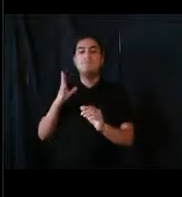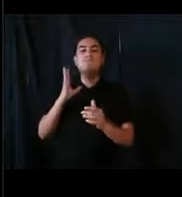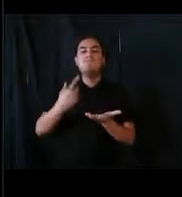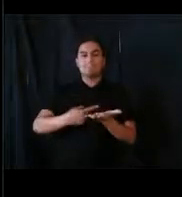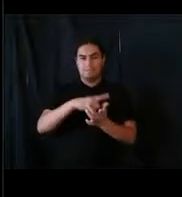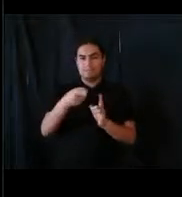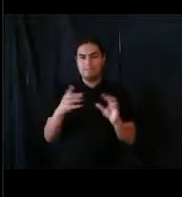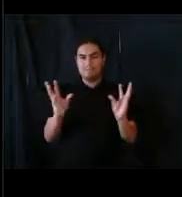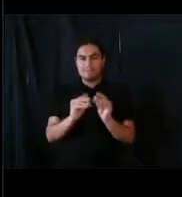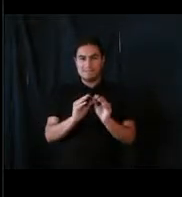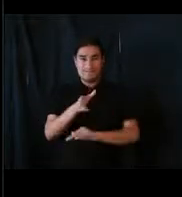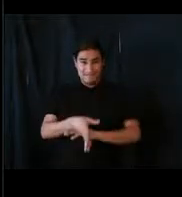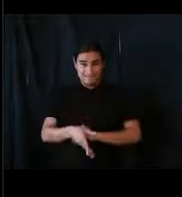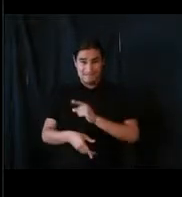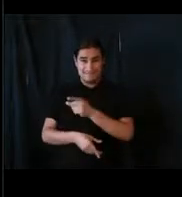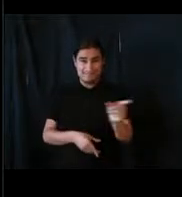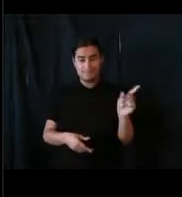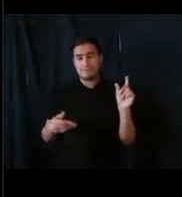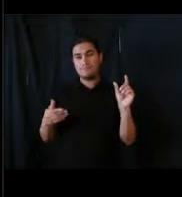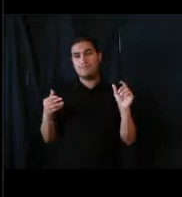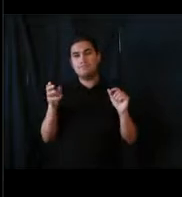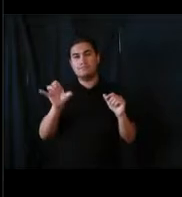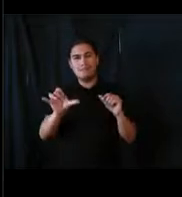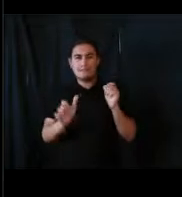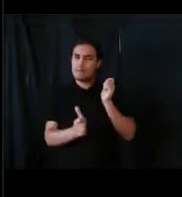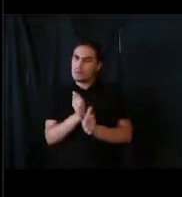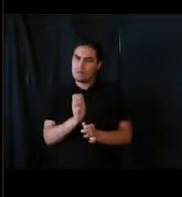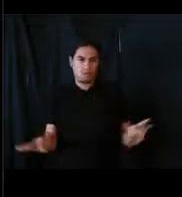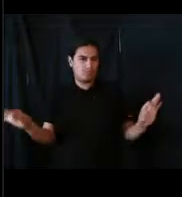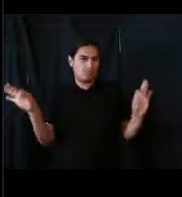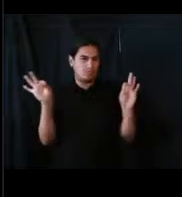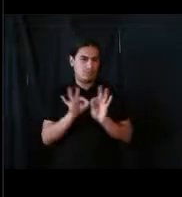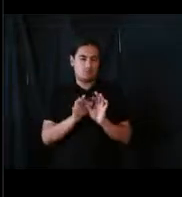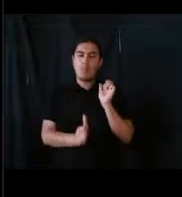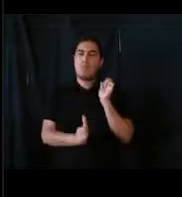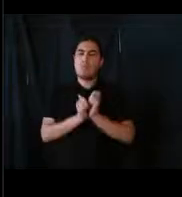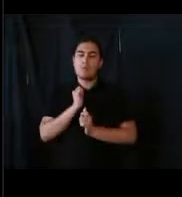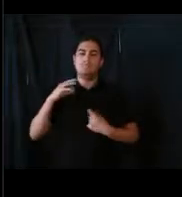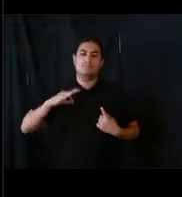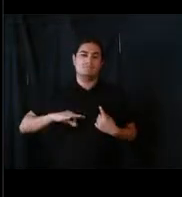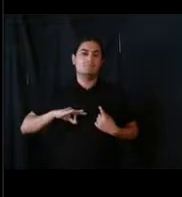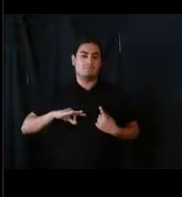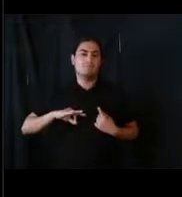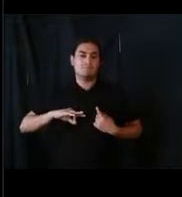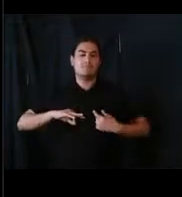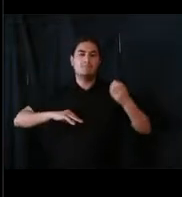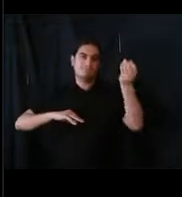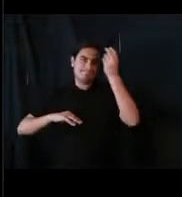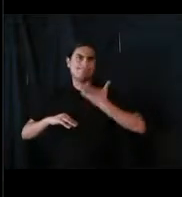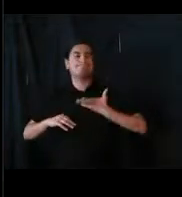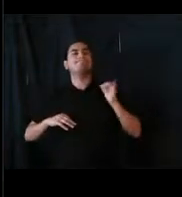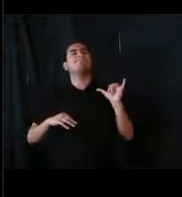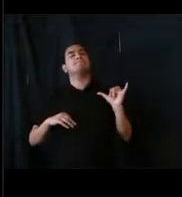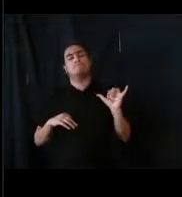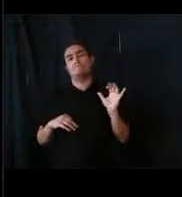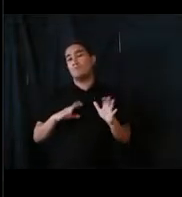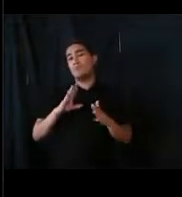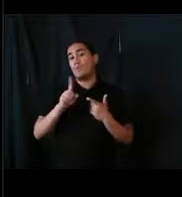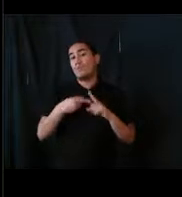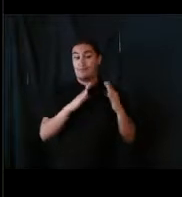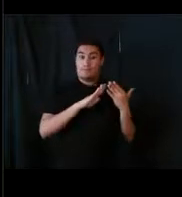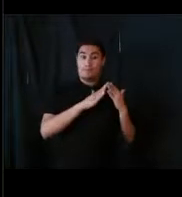meetings um that are probably the most important and the most informative um so while a community a meeting might